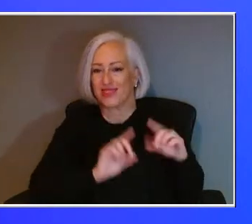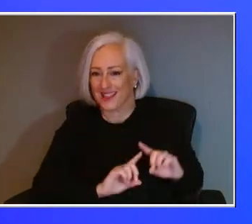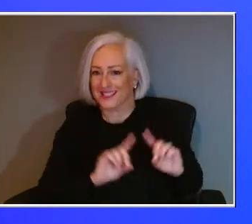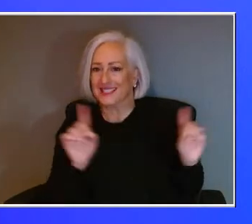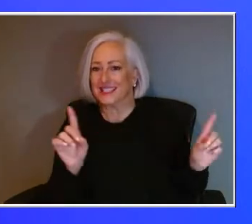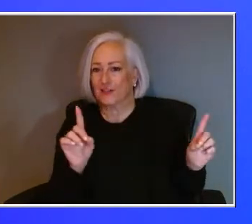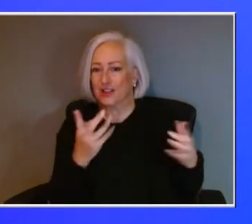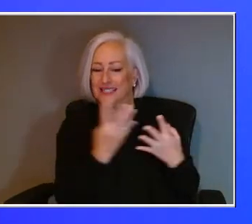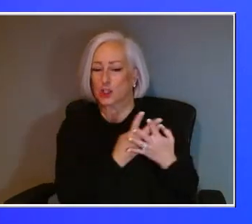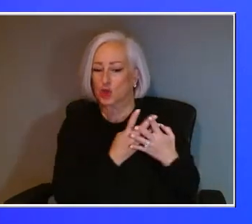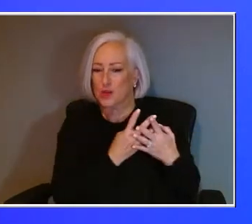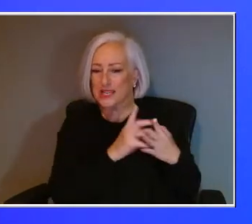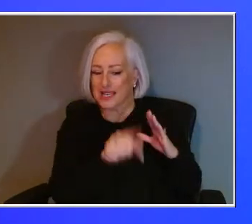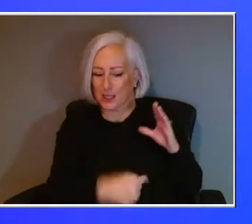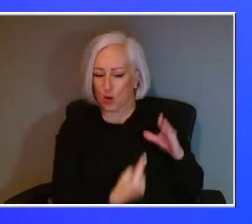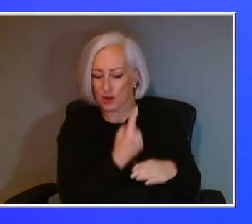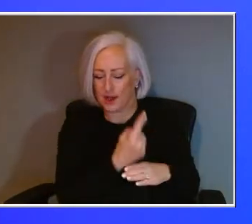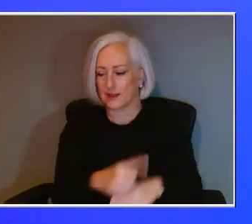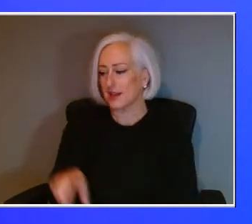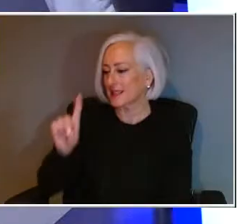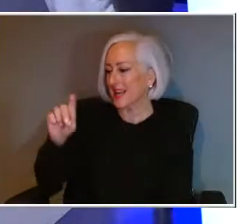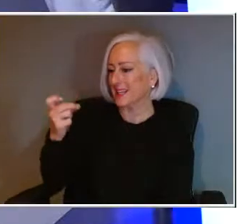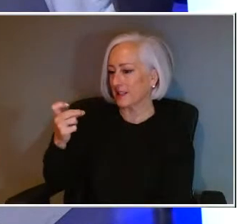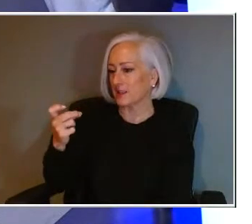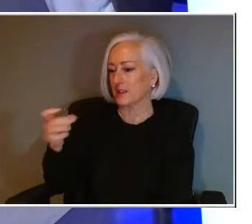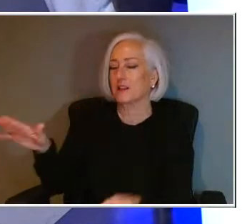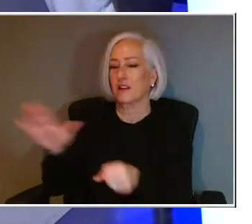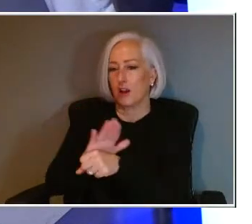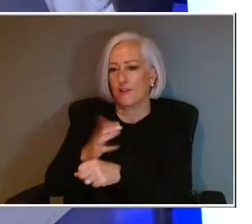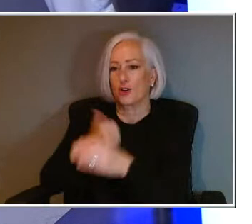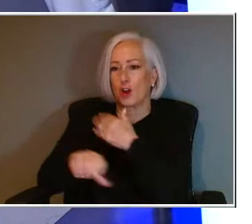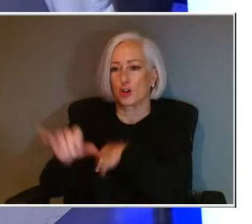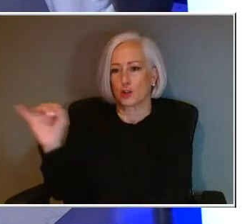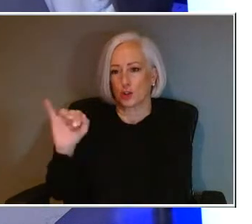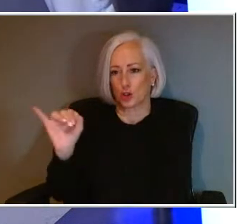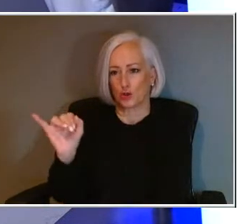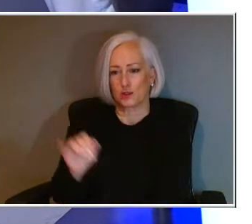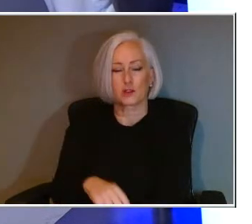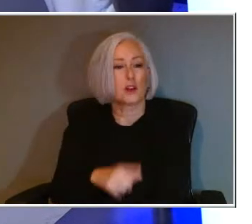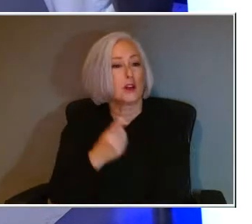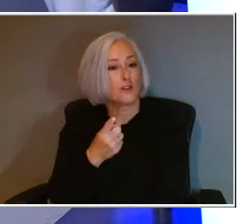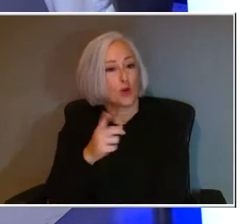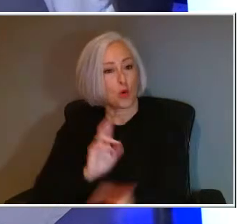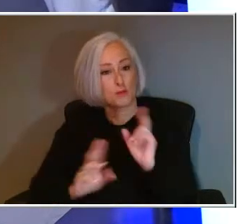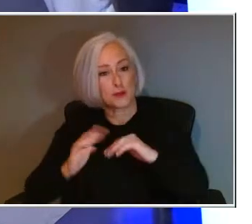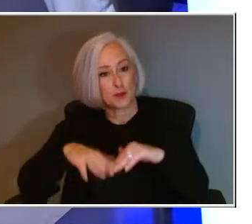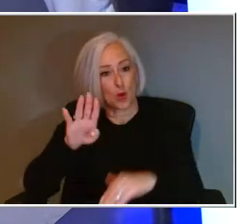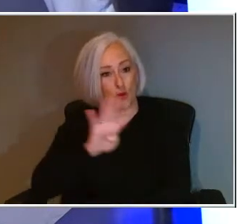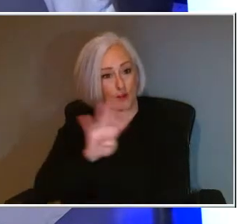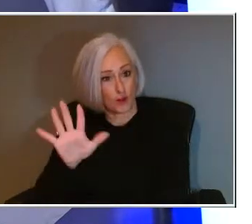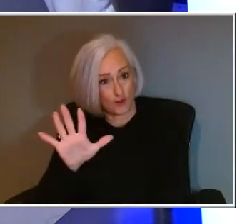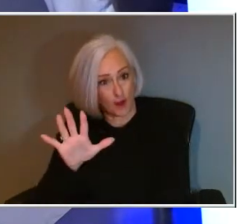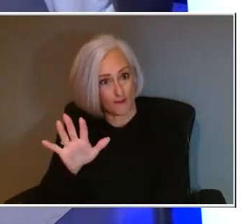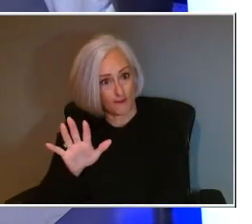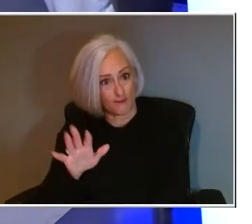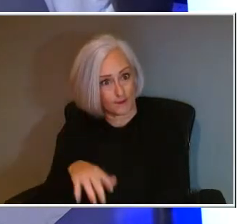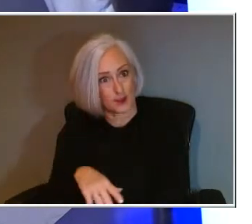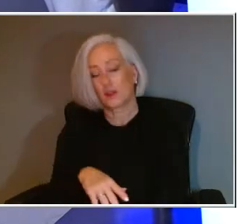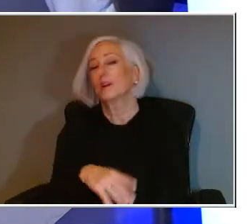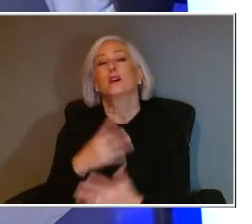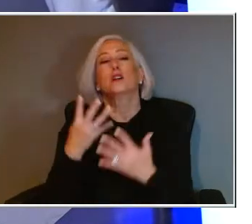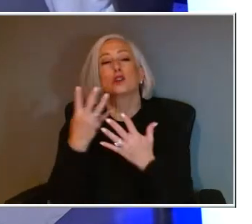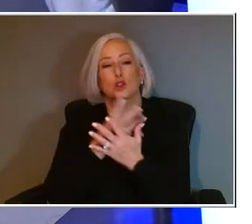colonoscopy. A diagnostic colonoscopy should be covered by insurance. So that's anyone 45 and older, correct? 45? Screening would be 45 and